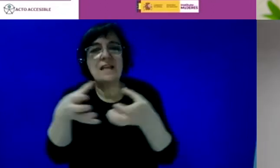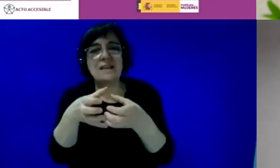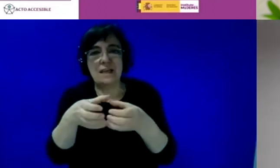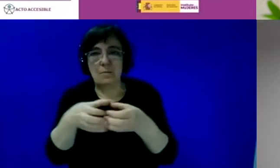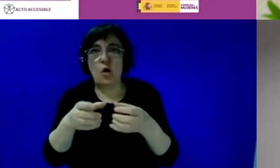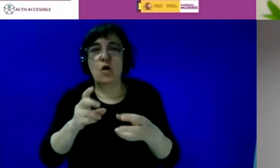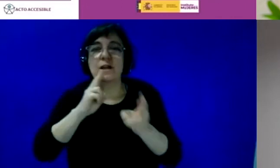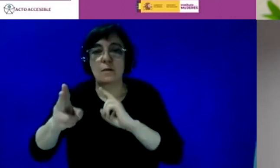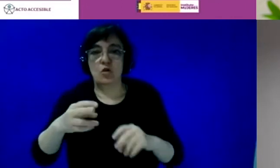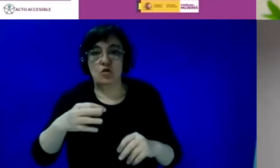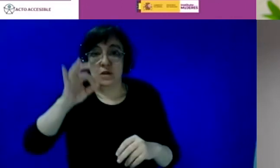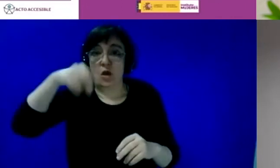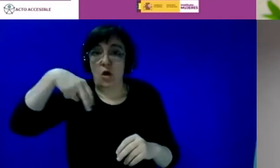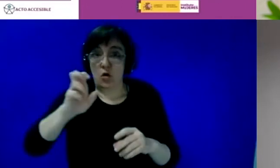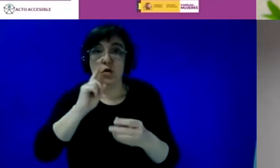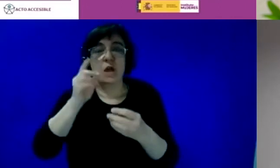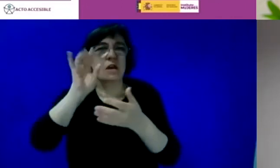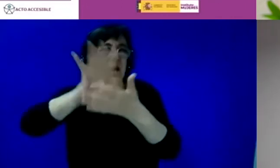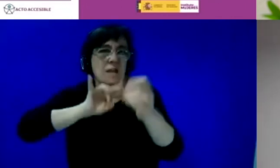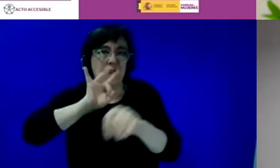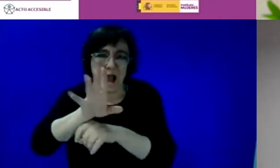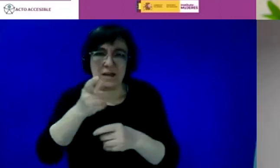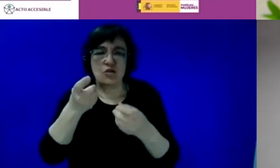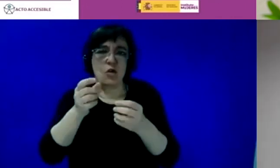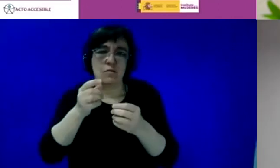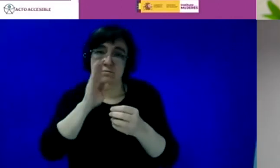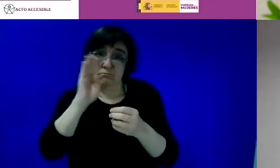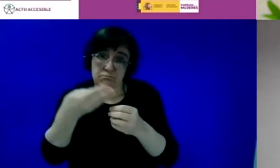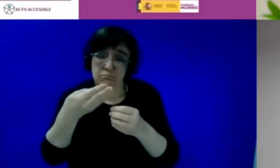of the UN coordination,